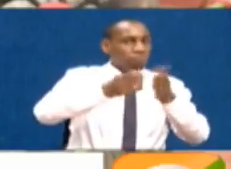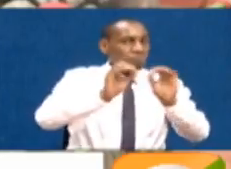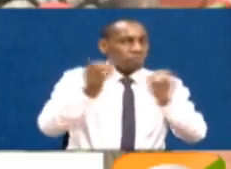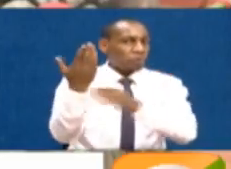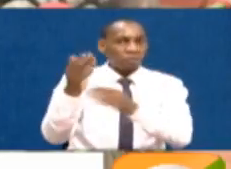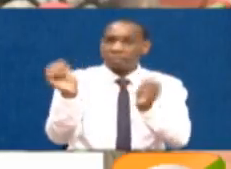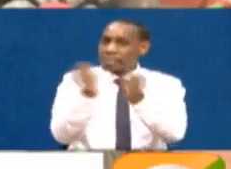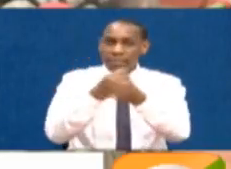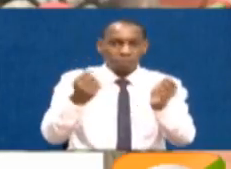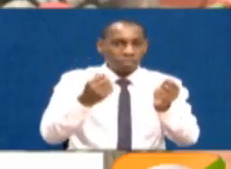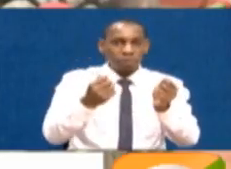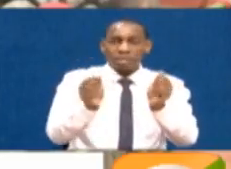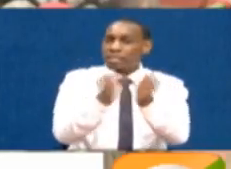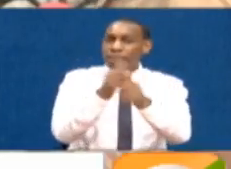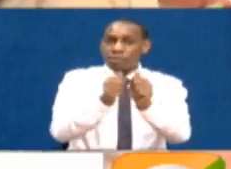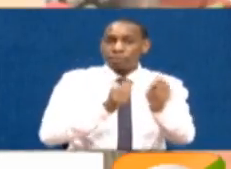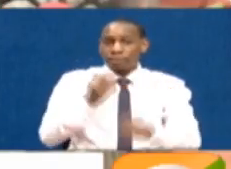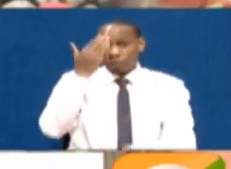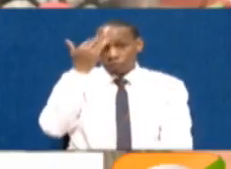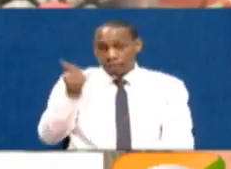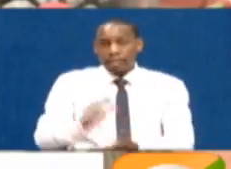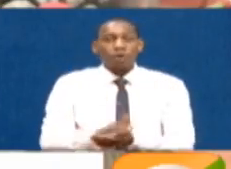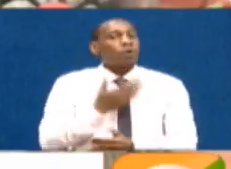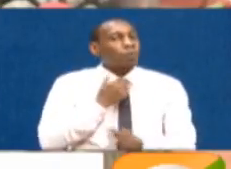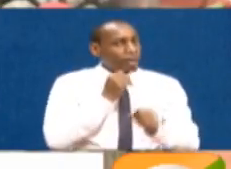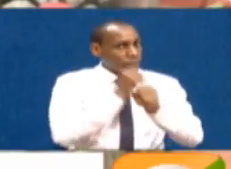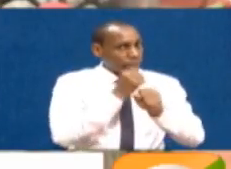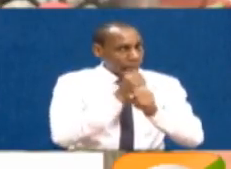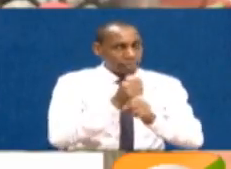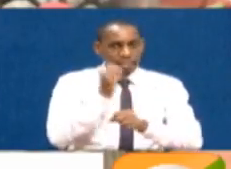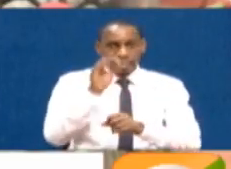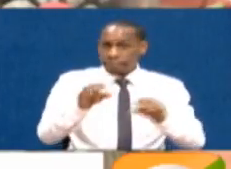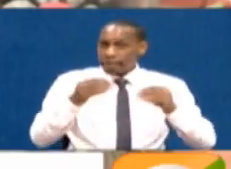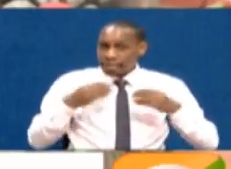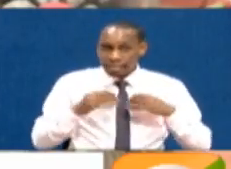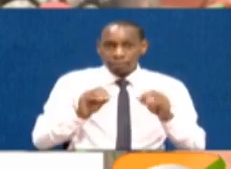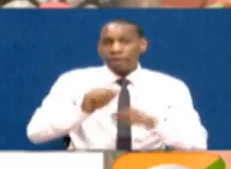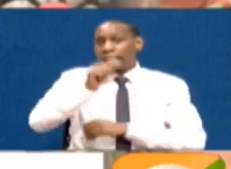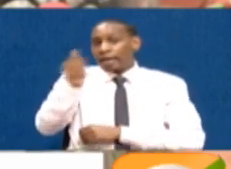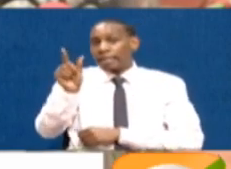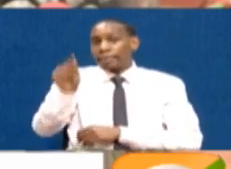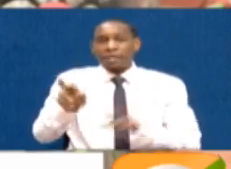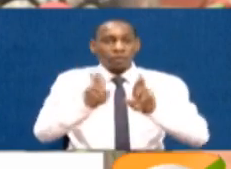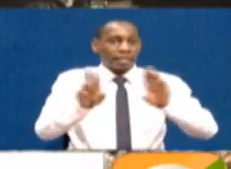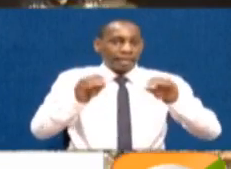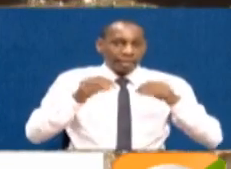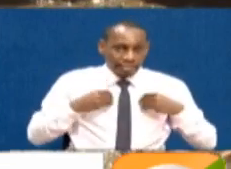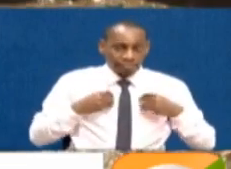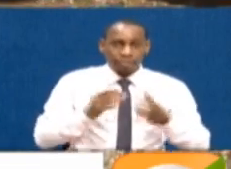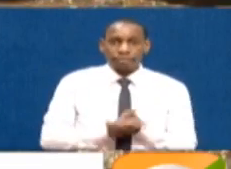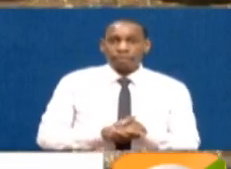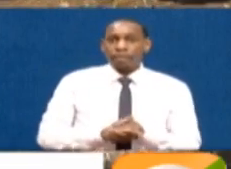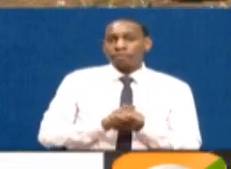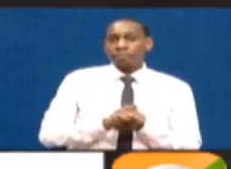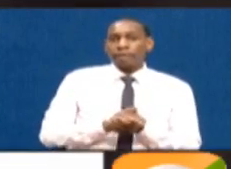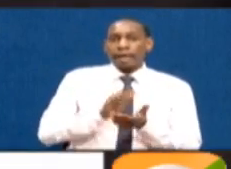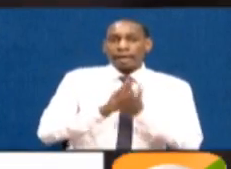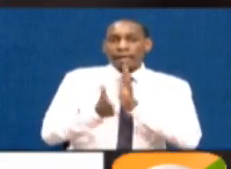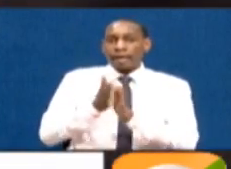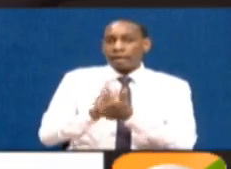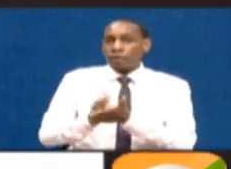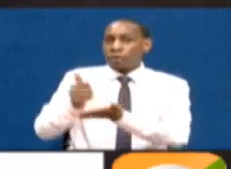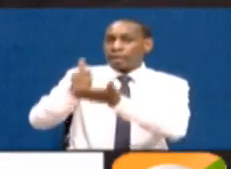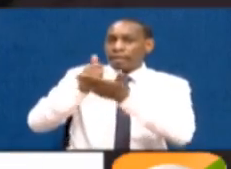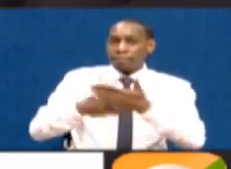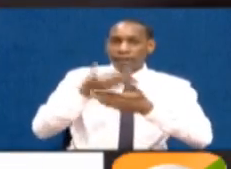no, you cannot refuse, because at the end of the day, you want the job. And if you don't take it, someone else will take it. With no one to fall to following the